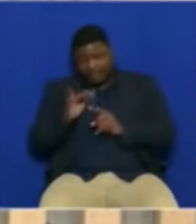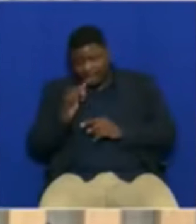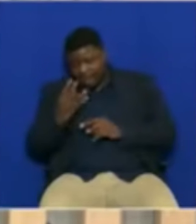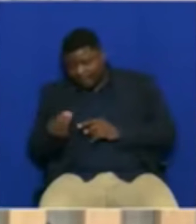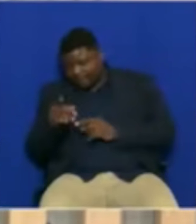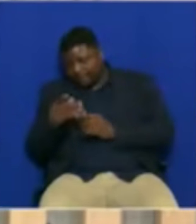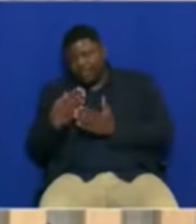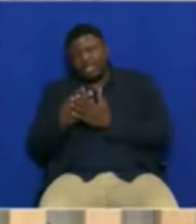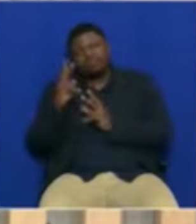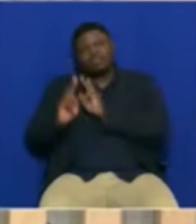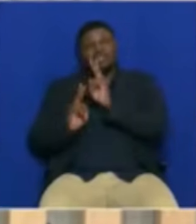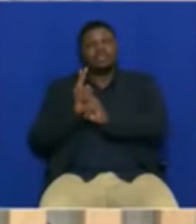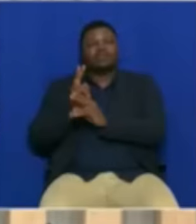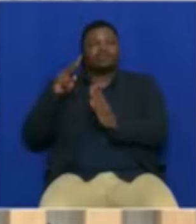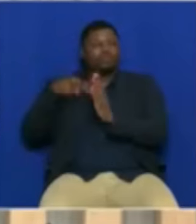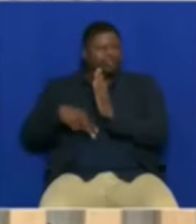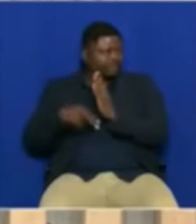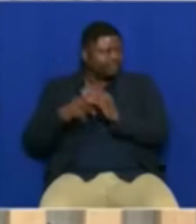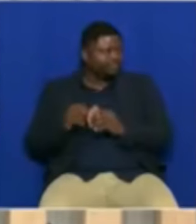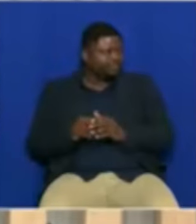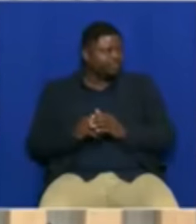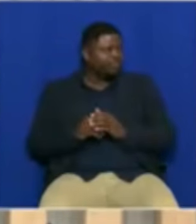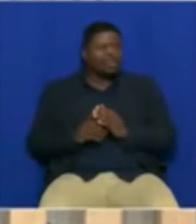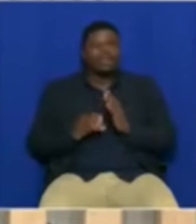That's the section 27 affidavit.